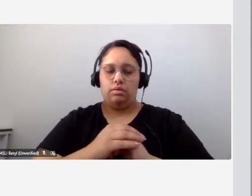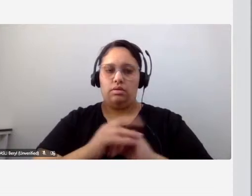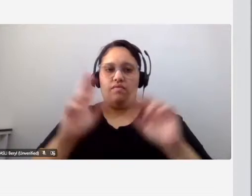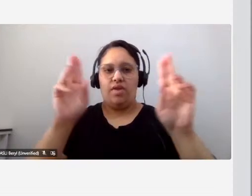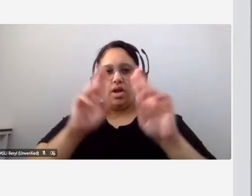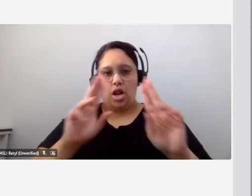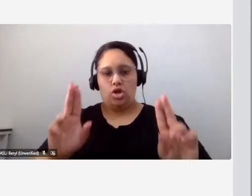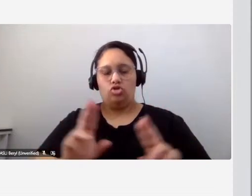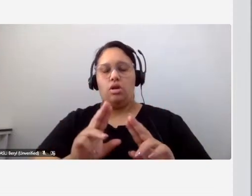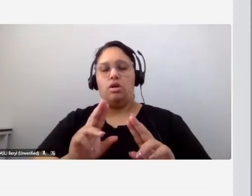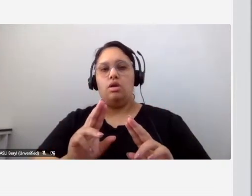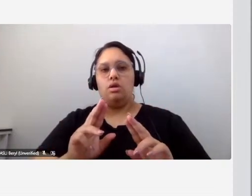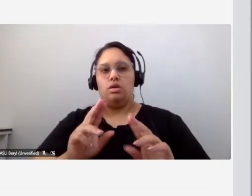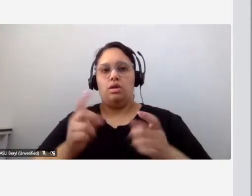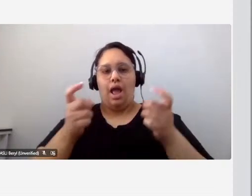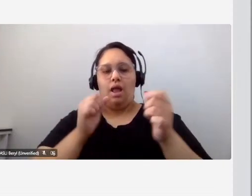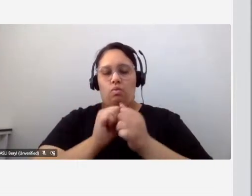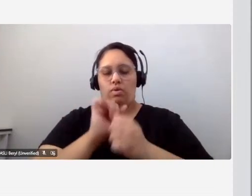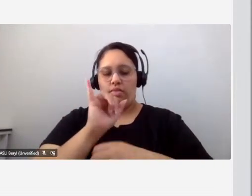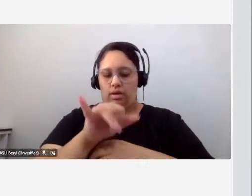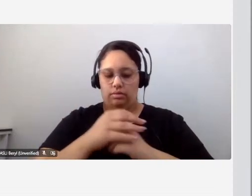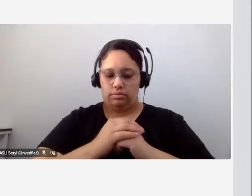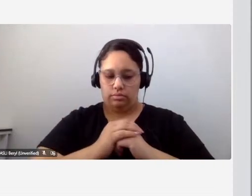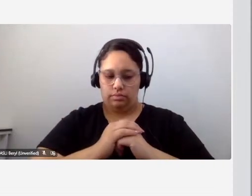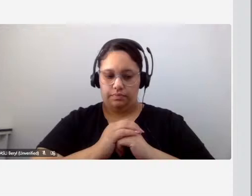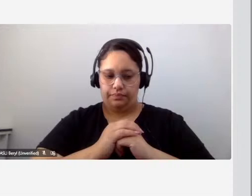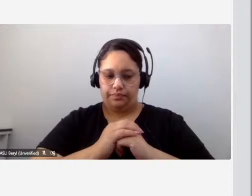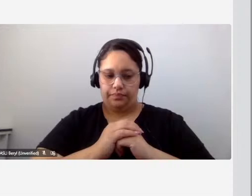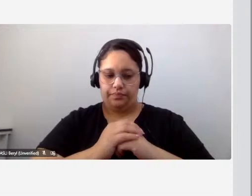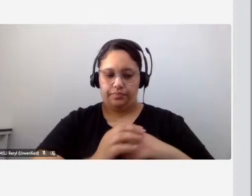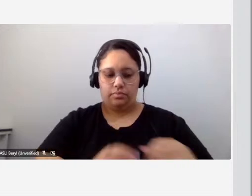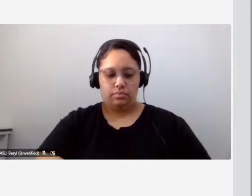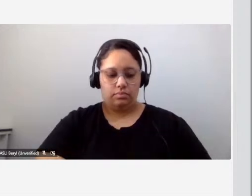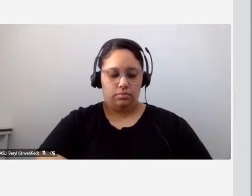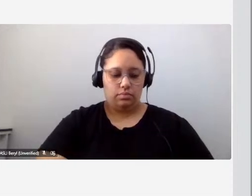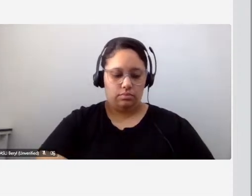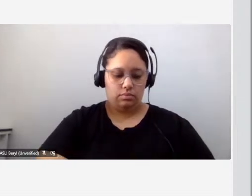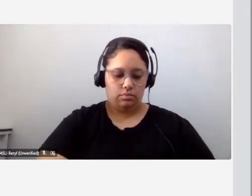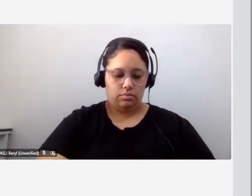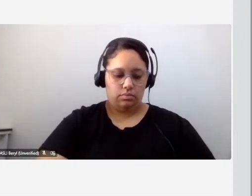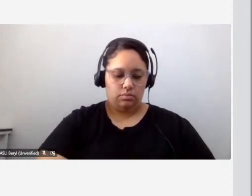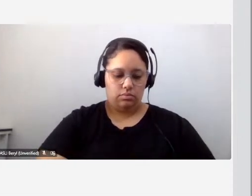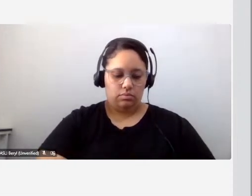federations then deal with it. In terms of